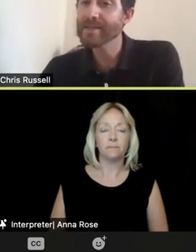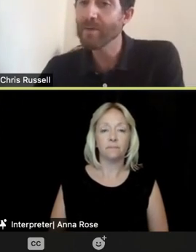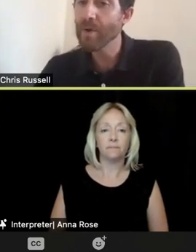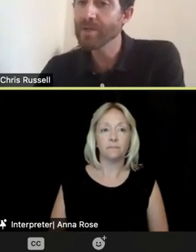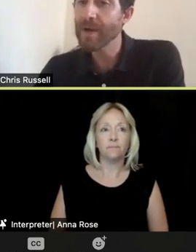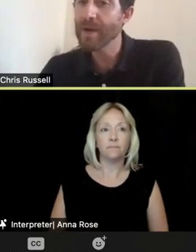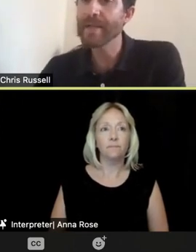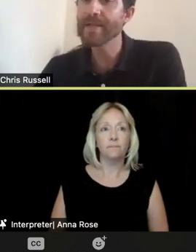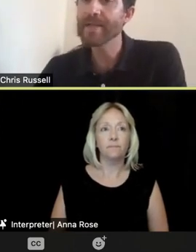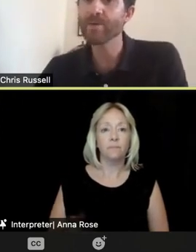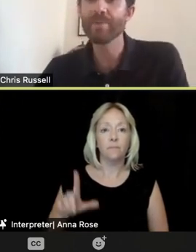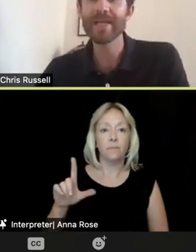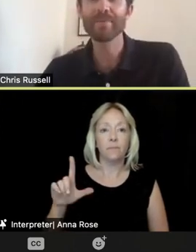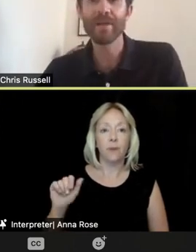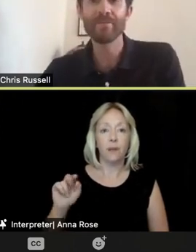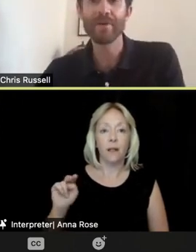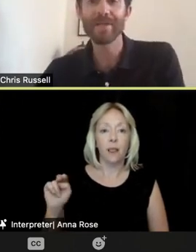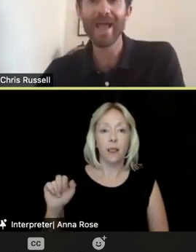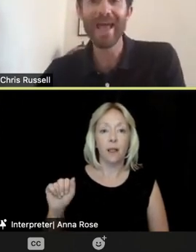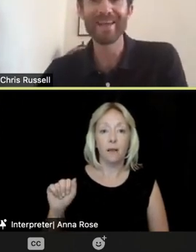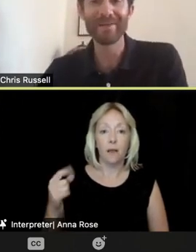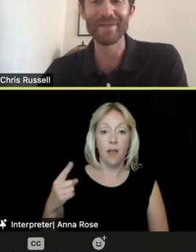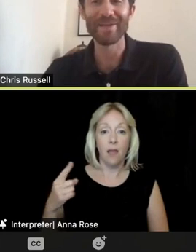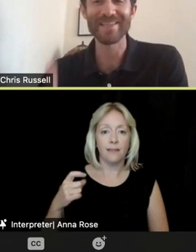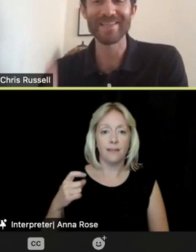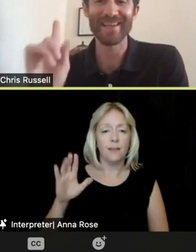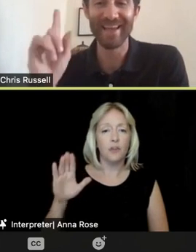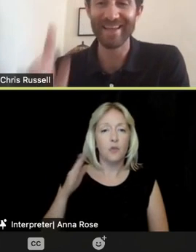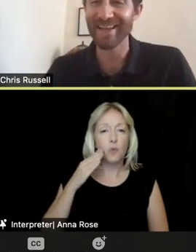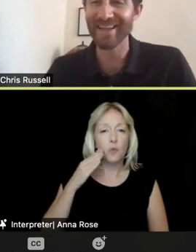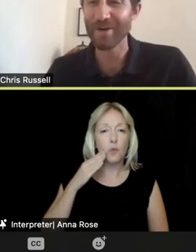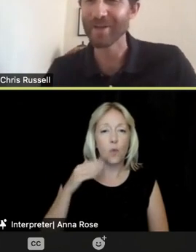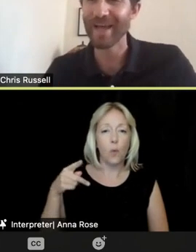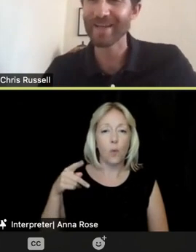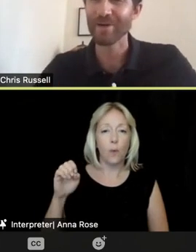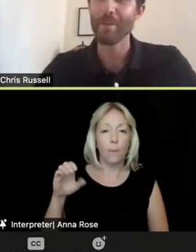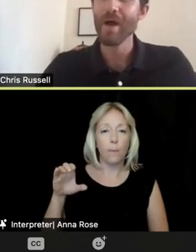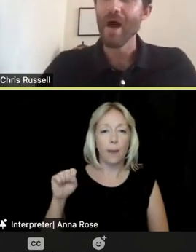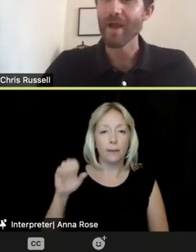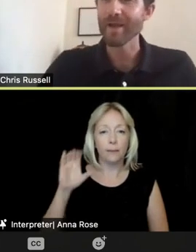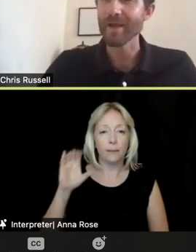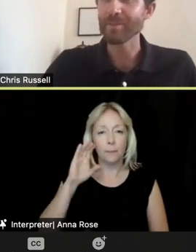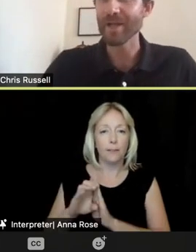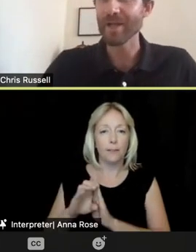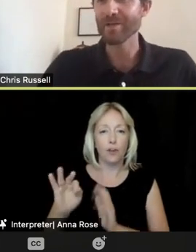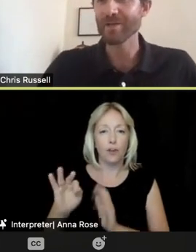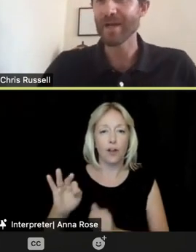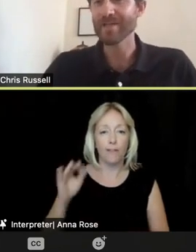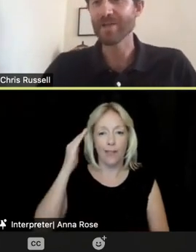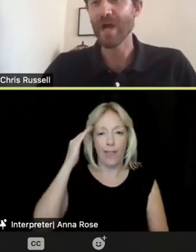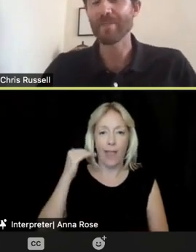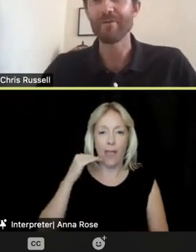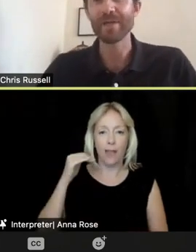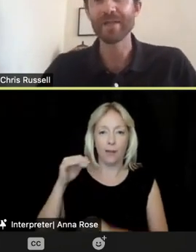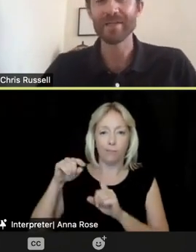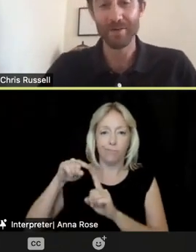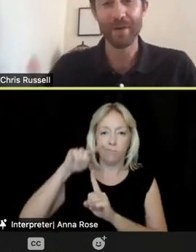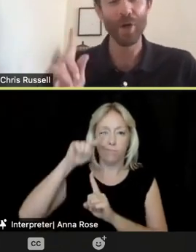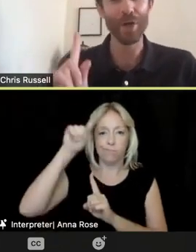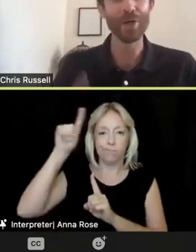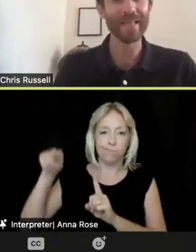Lana asked, what do you recommend as a replacement of those egghead images? I'm glad I coined that term on a communication device to talk